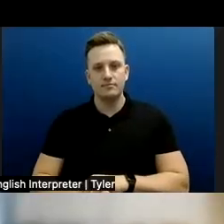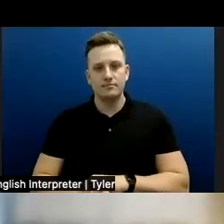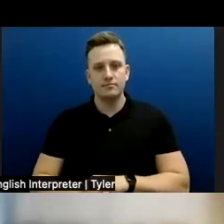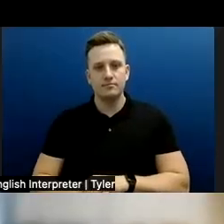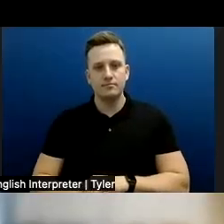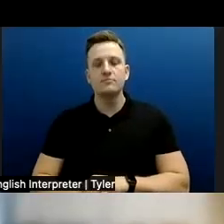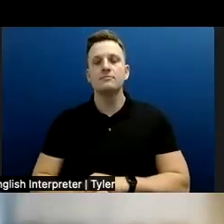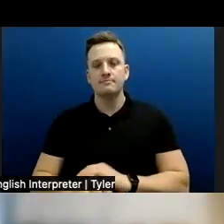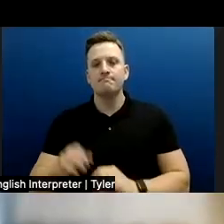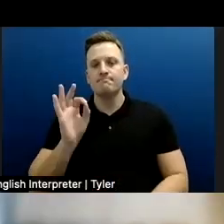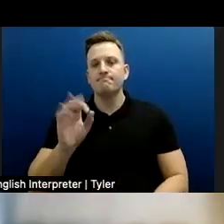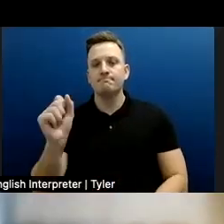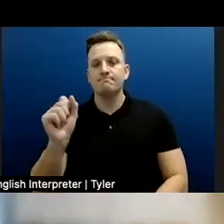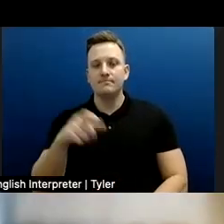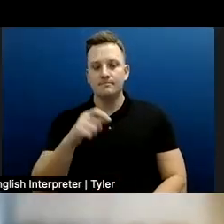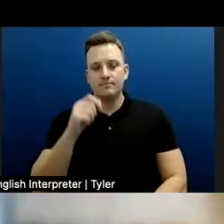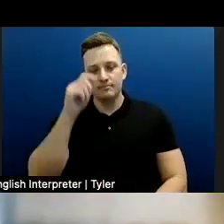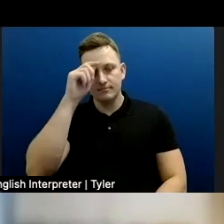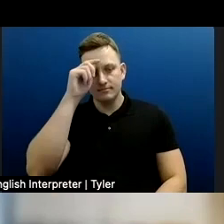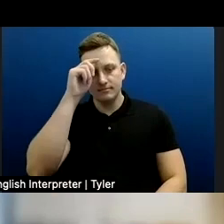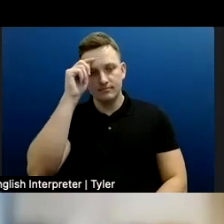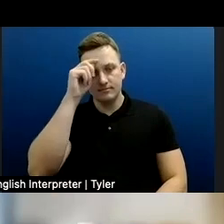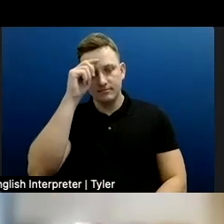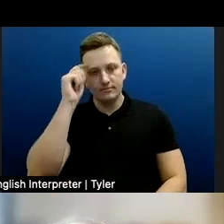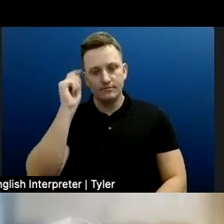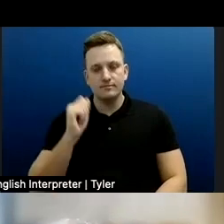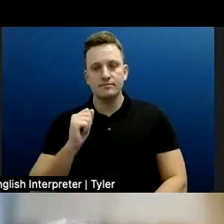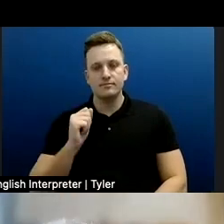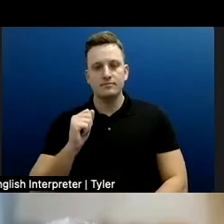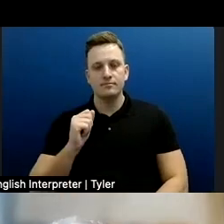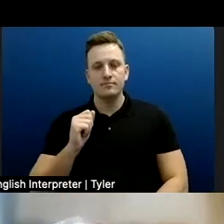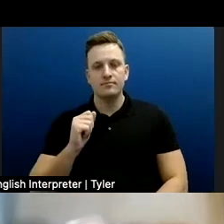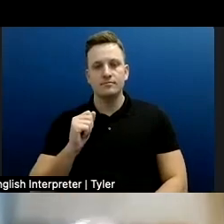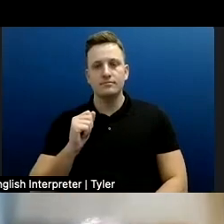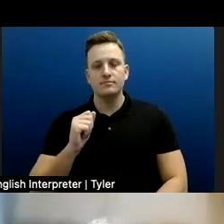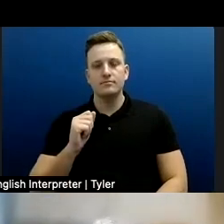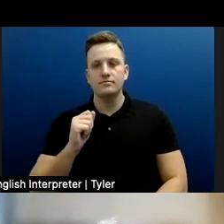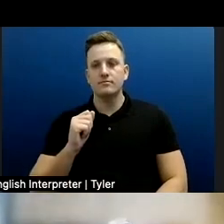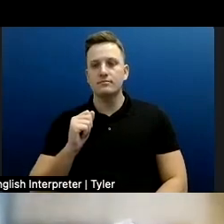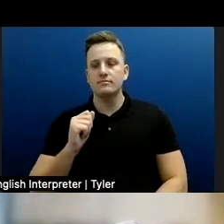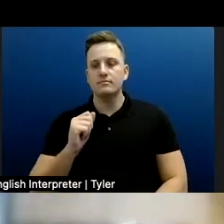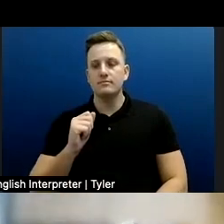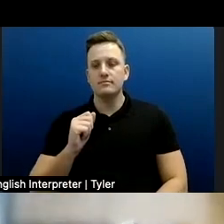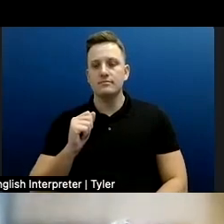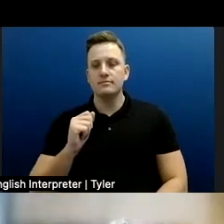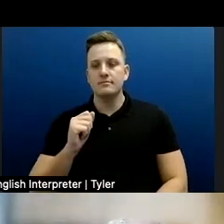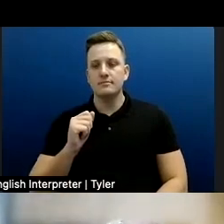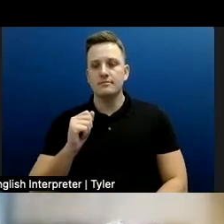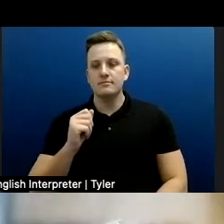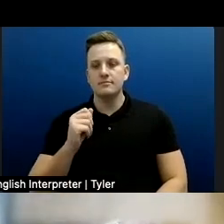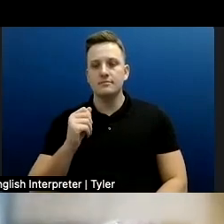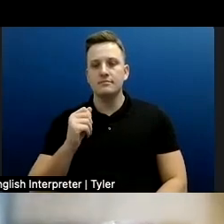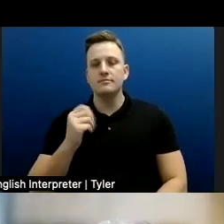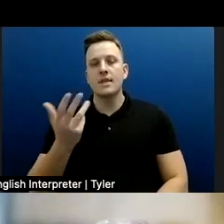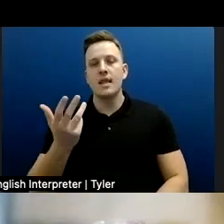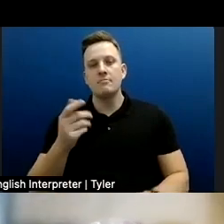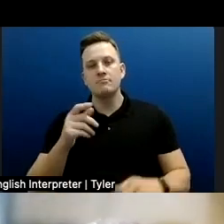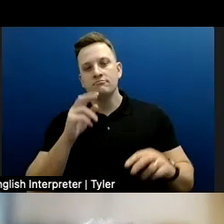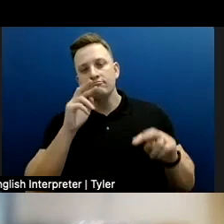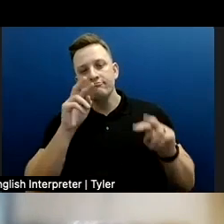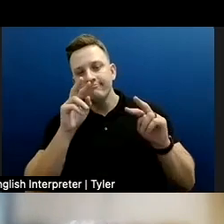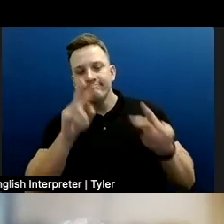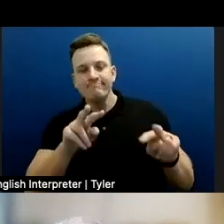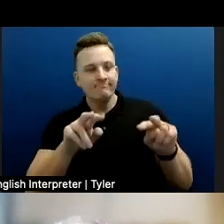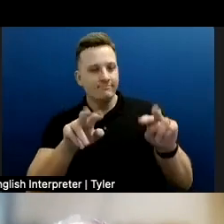So yes, when one thing that can aid perhaps the analysis